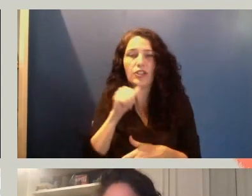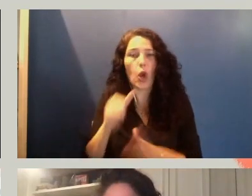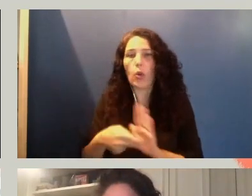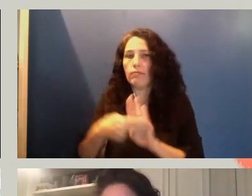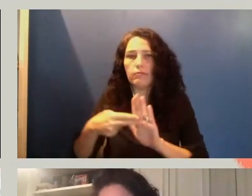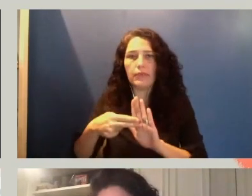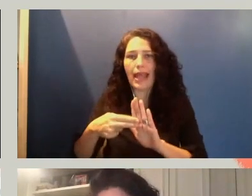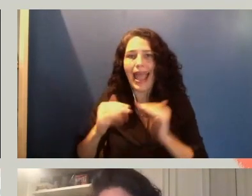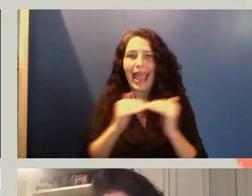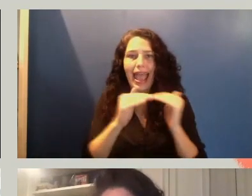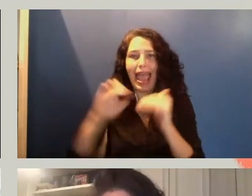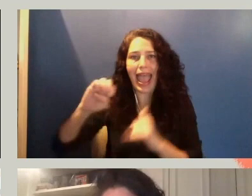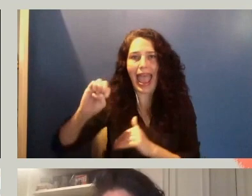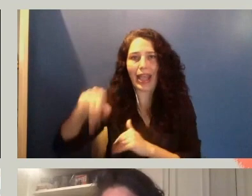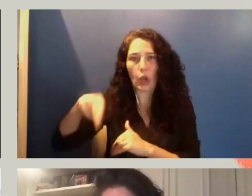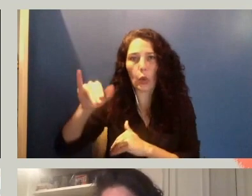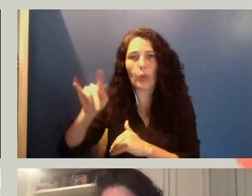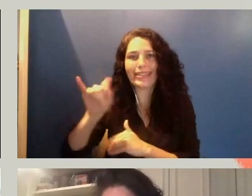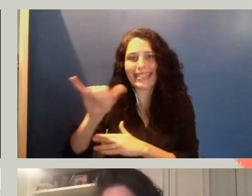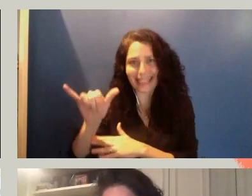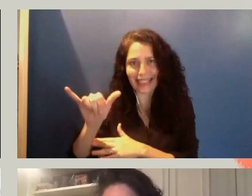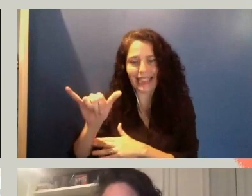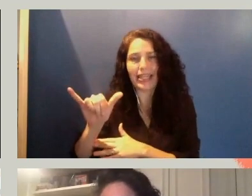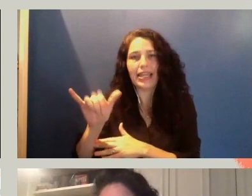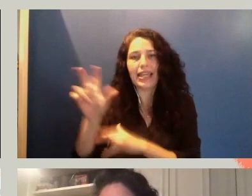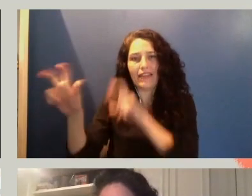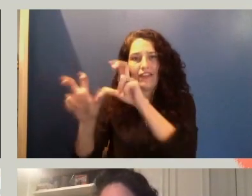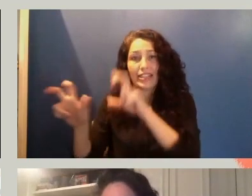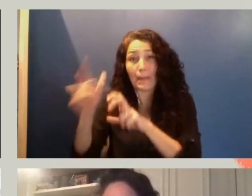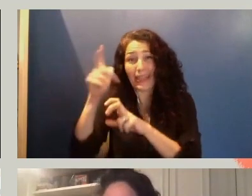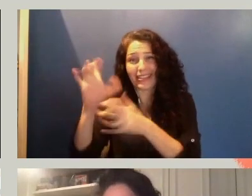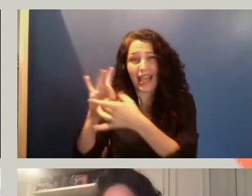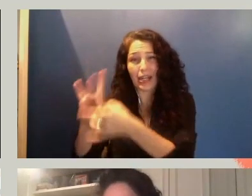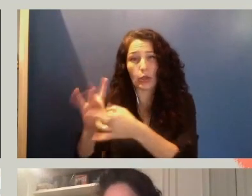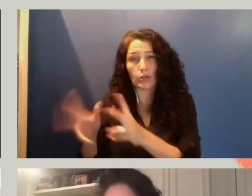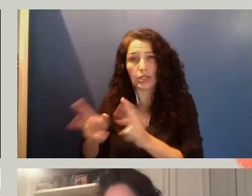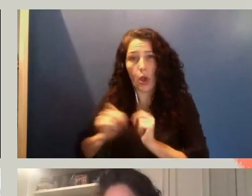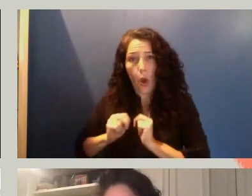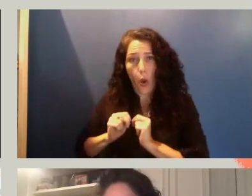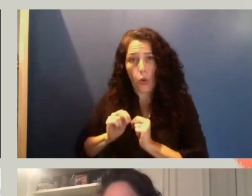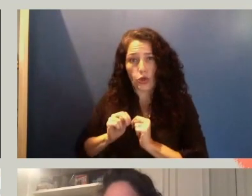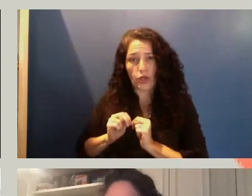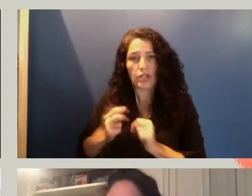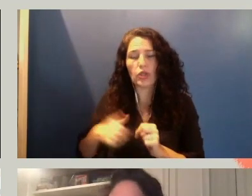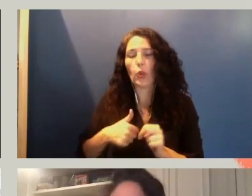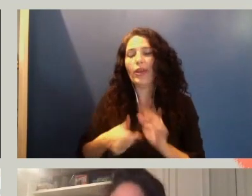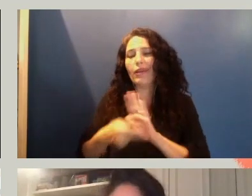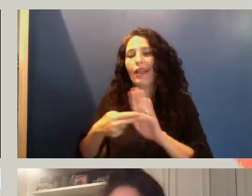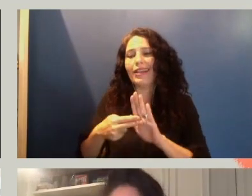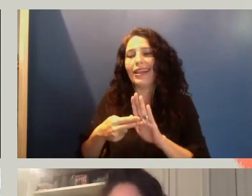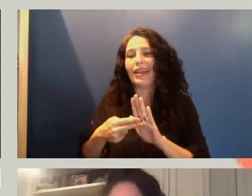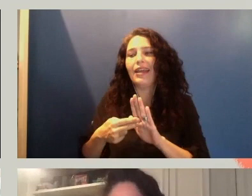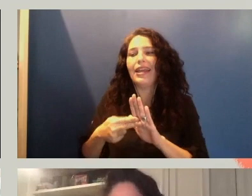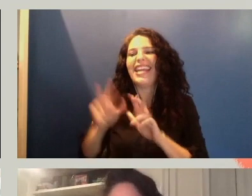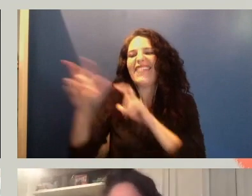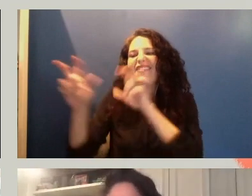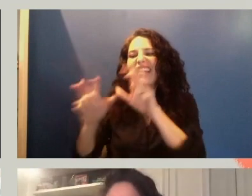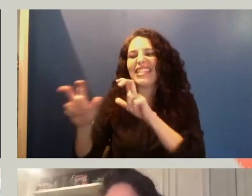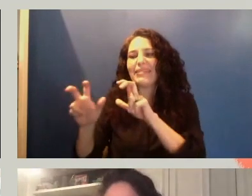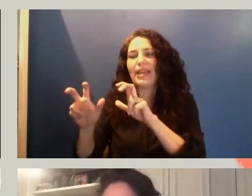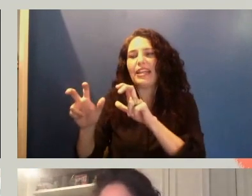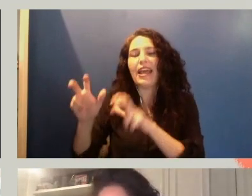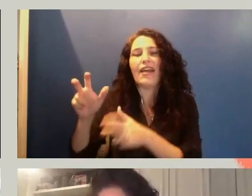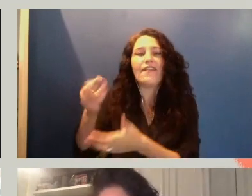confers ownership and it's not that equitable sometimes. And so we just are calling it investment financing, and we'd like to imagine a world of